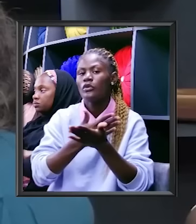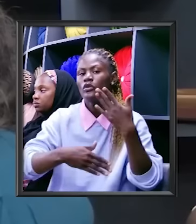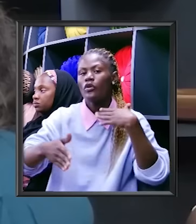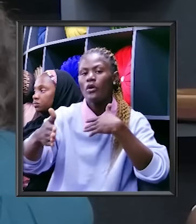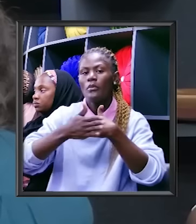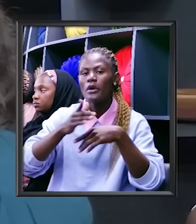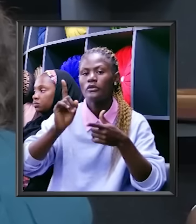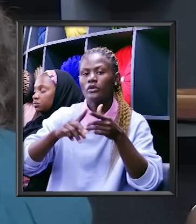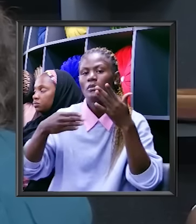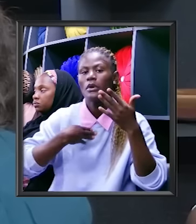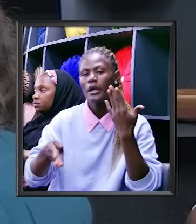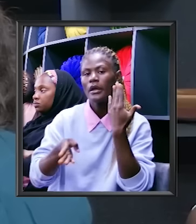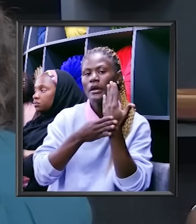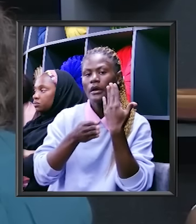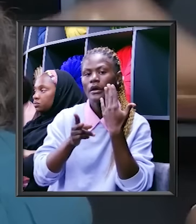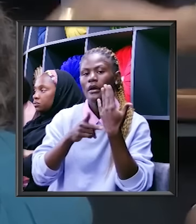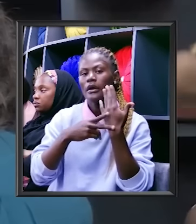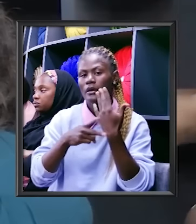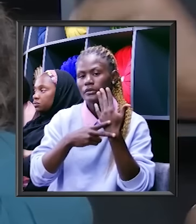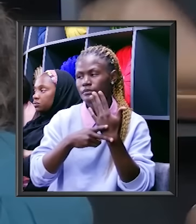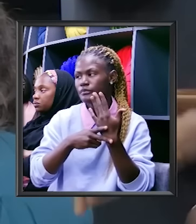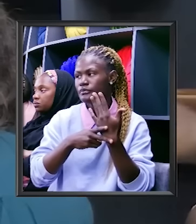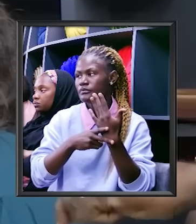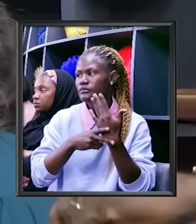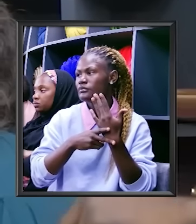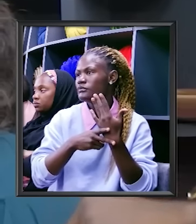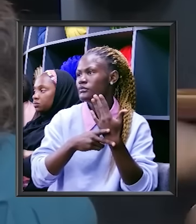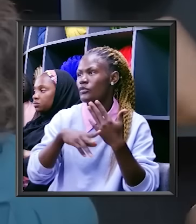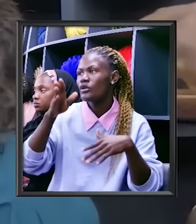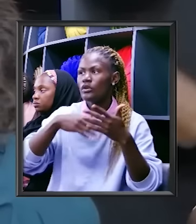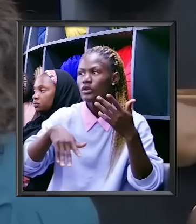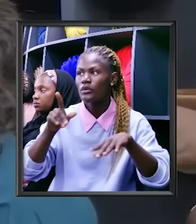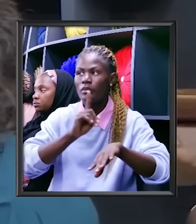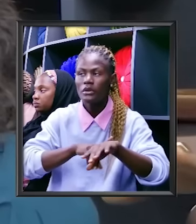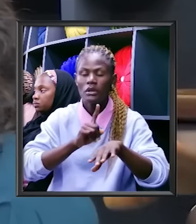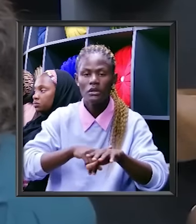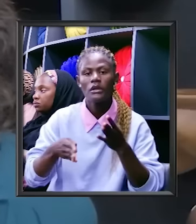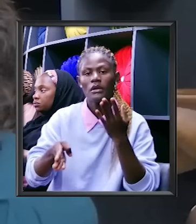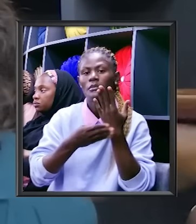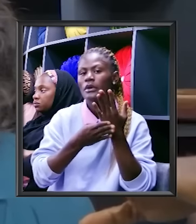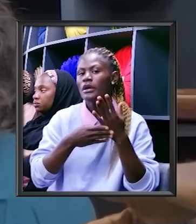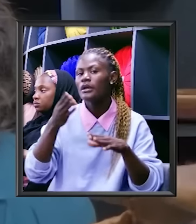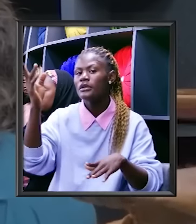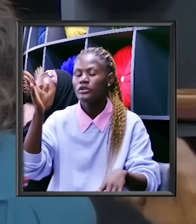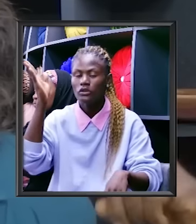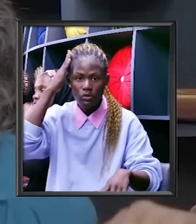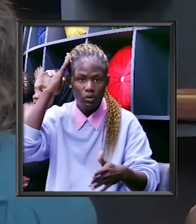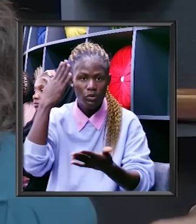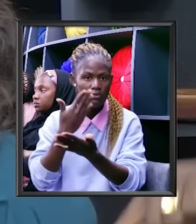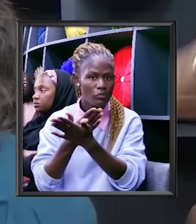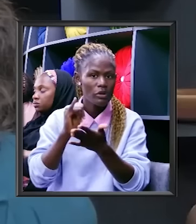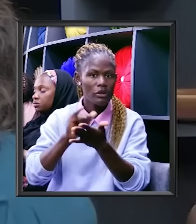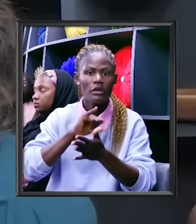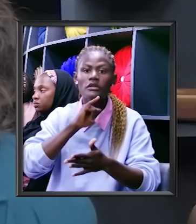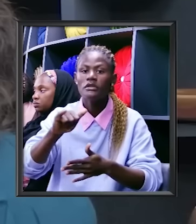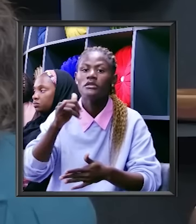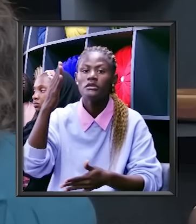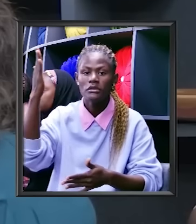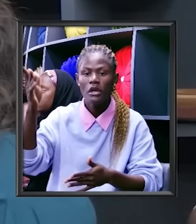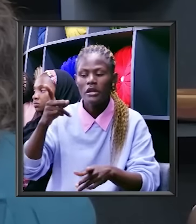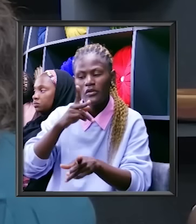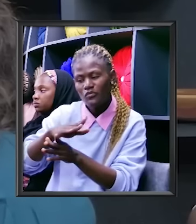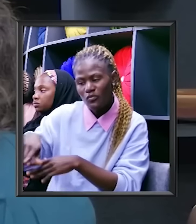account. See, sometimes the bankers there, they know money we don't did there for some time. They go move on from one account, go